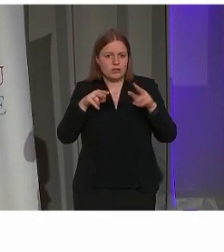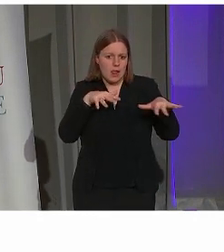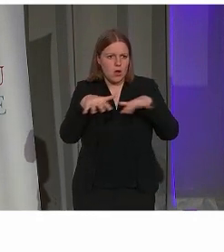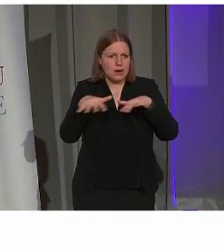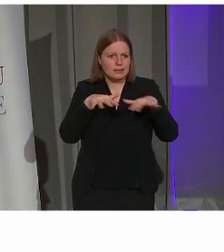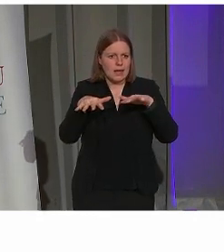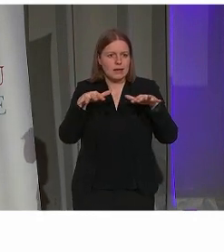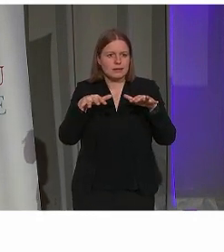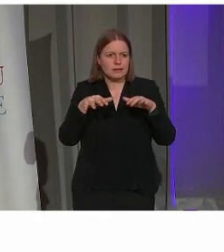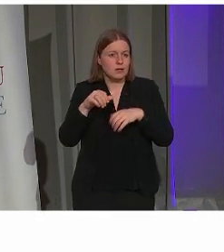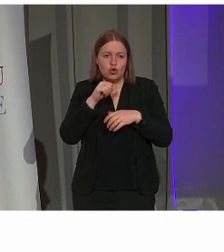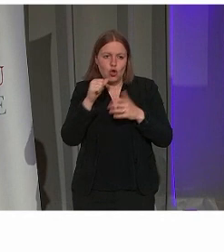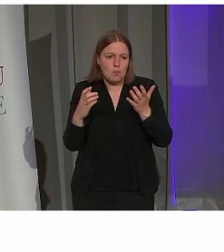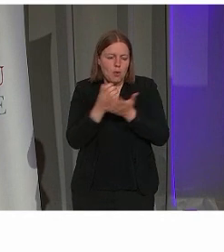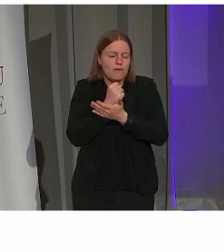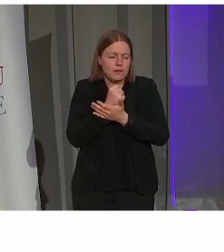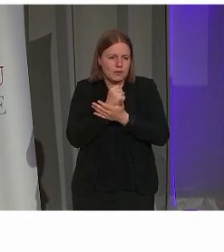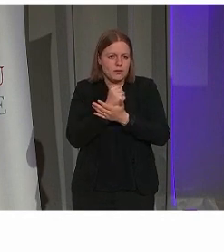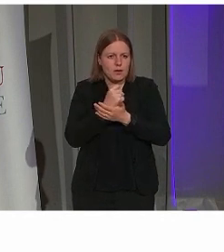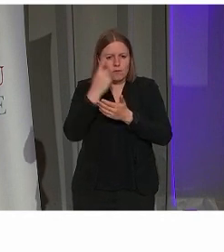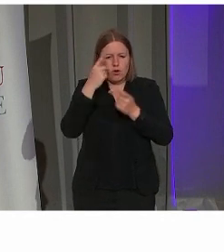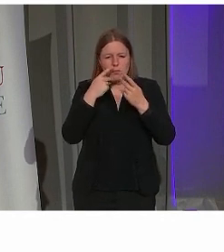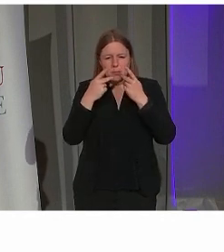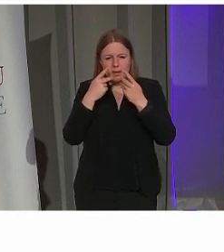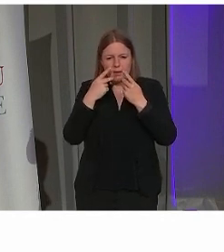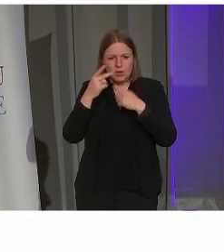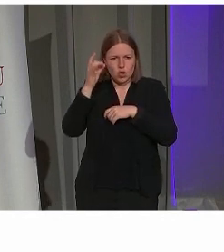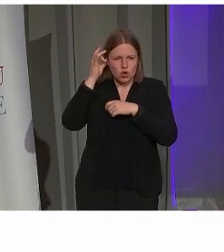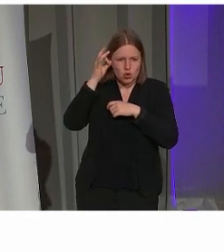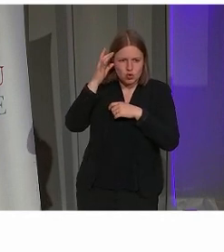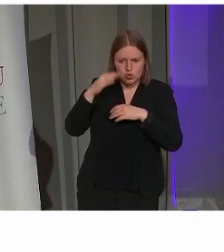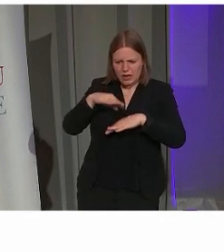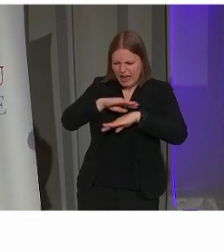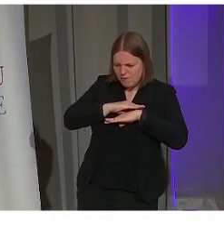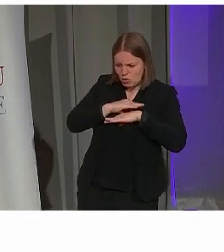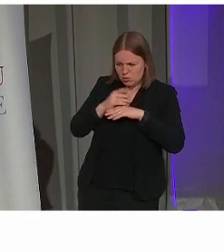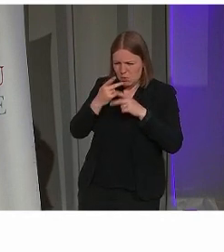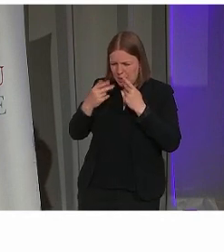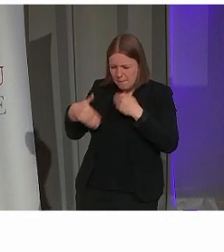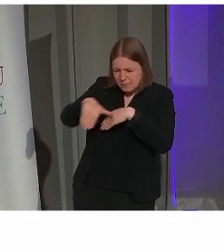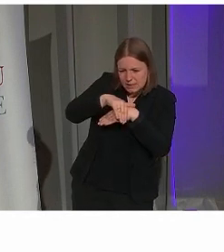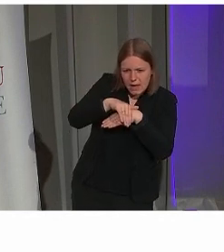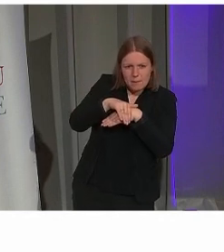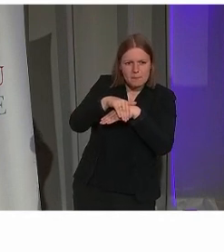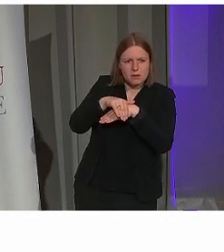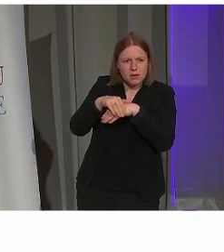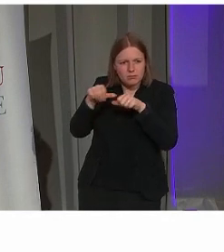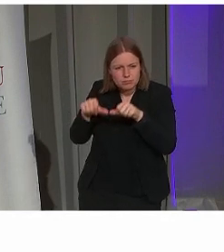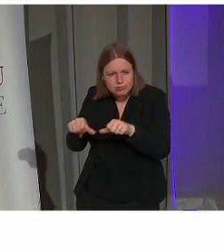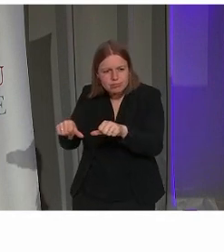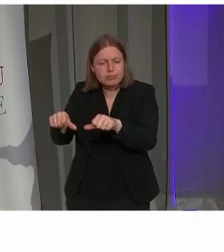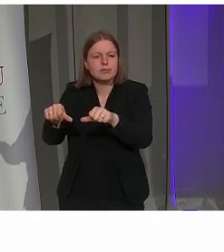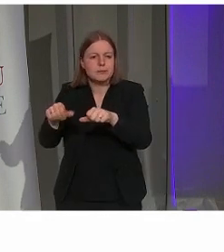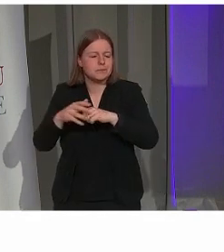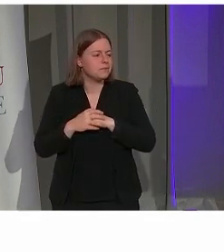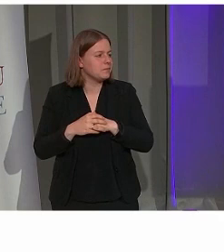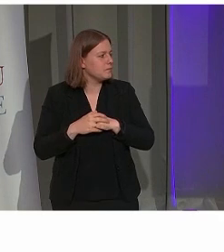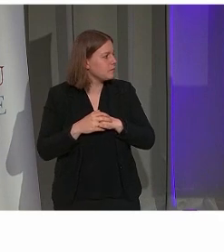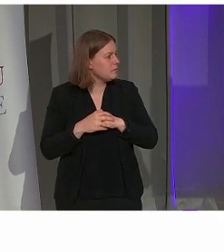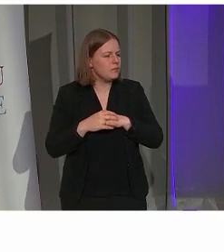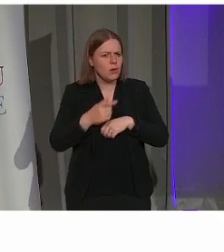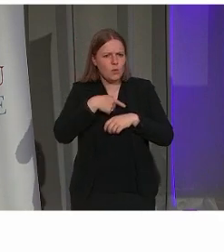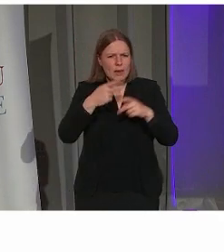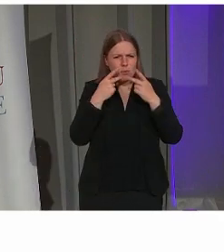organisation dedicated to the conservation and protection of cultural heritage. ICOMOS members advance